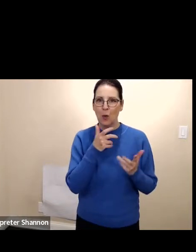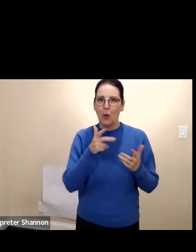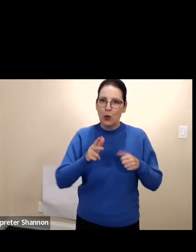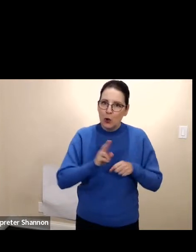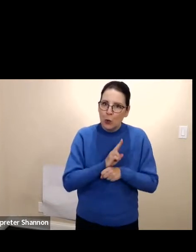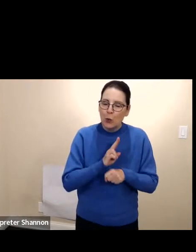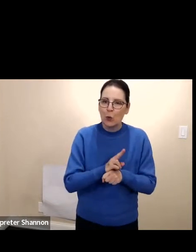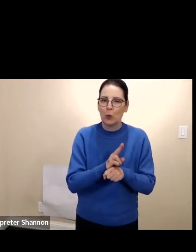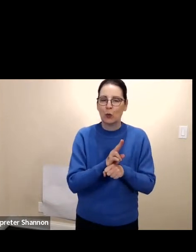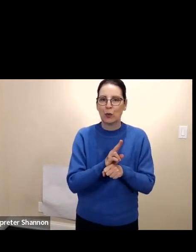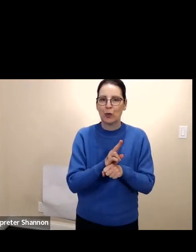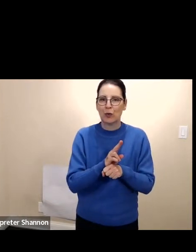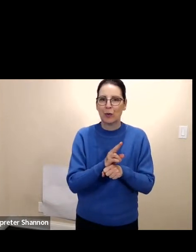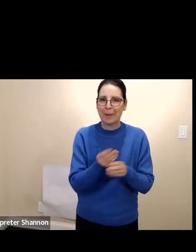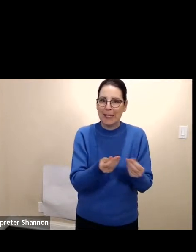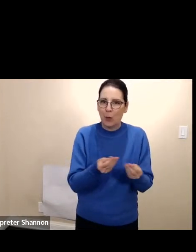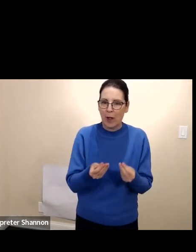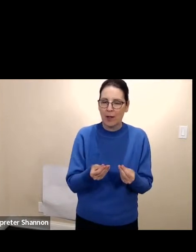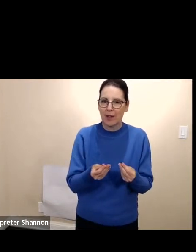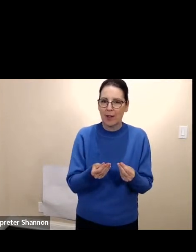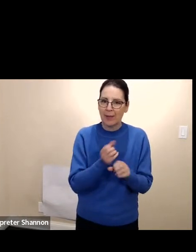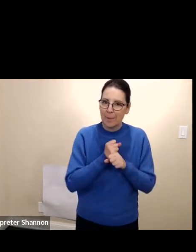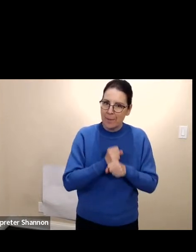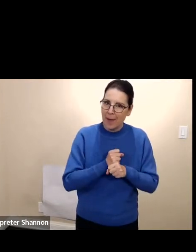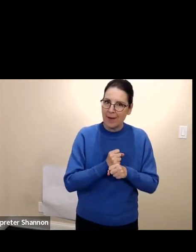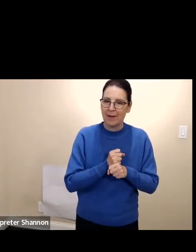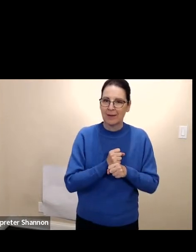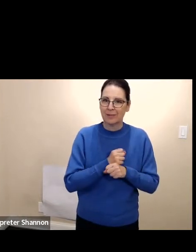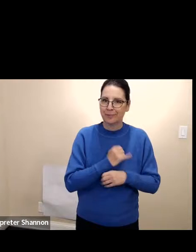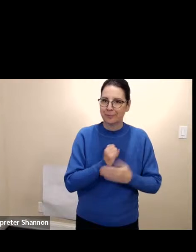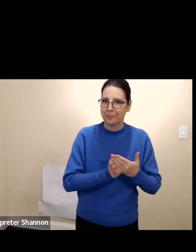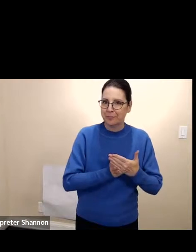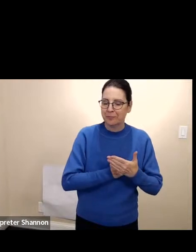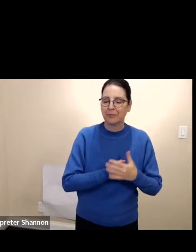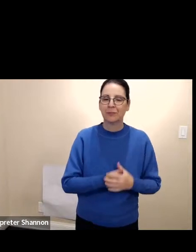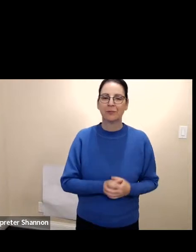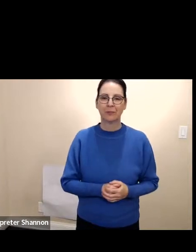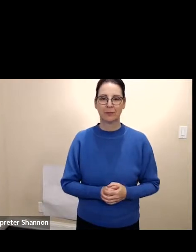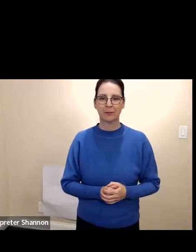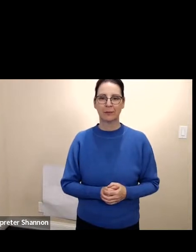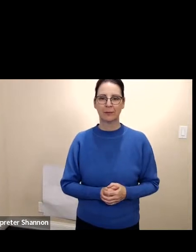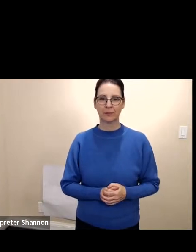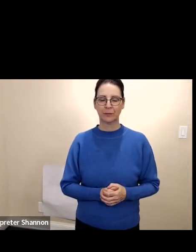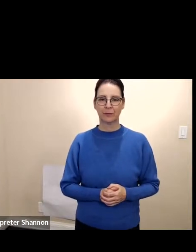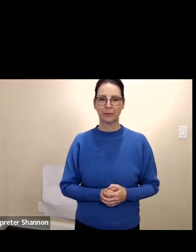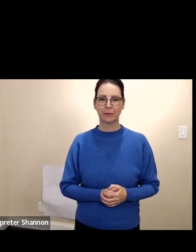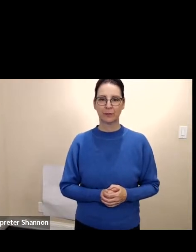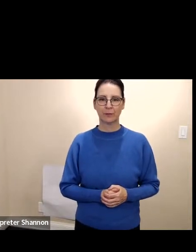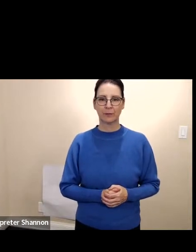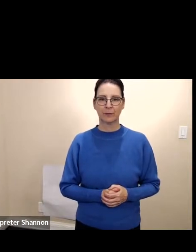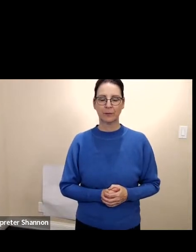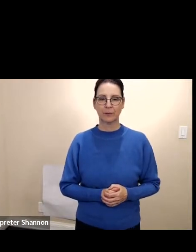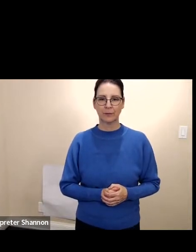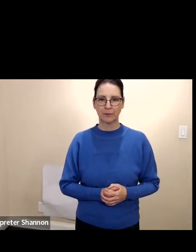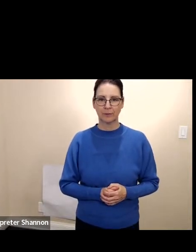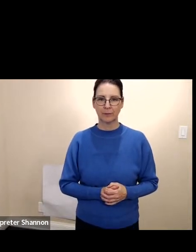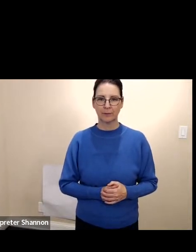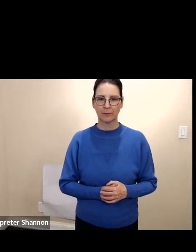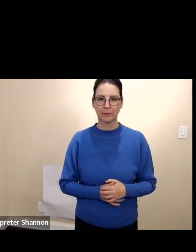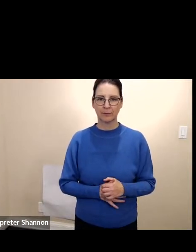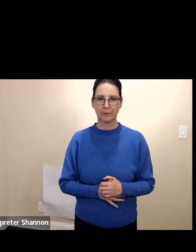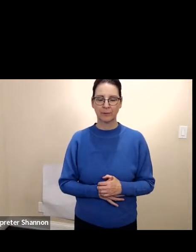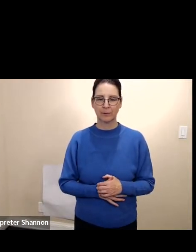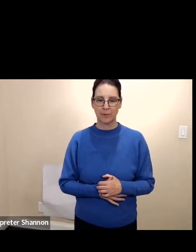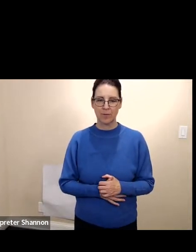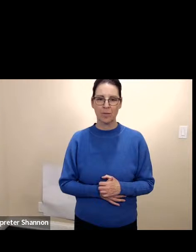material to so it's let um to um uh to get to